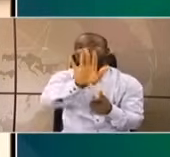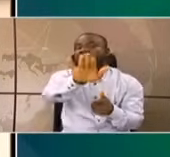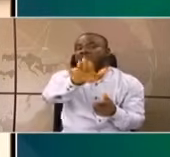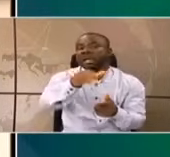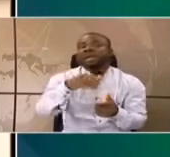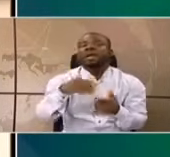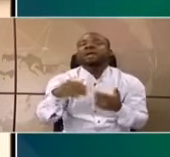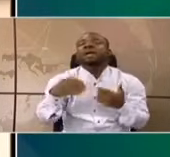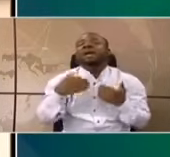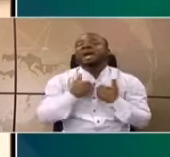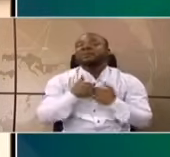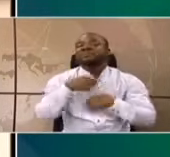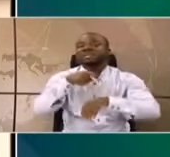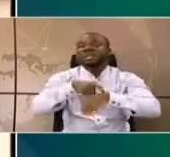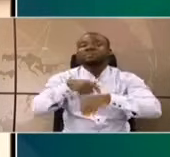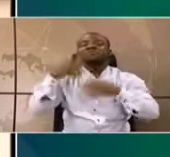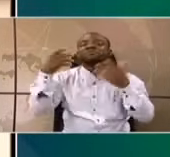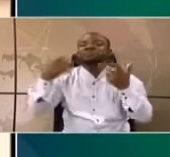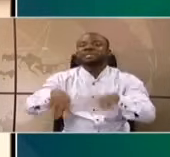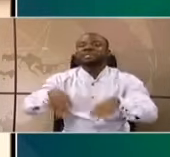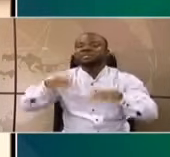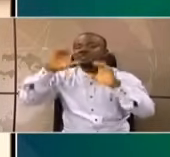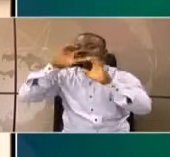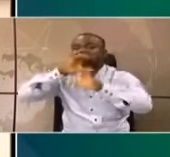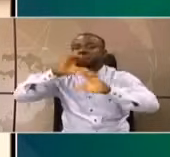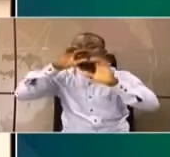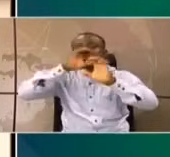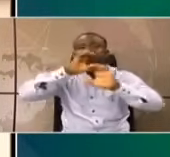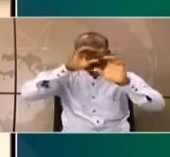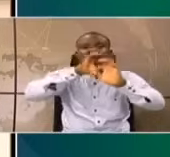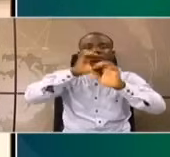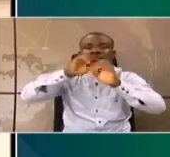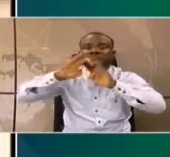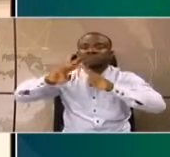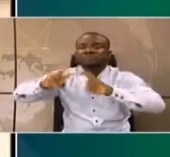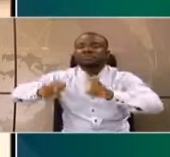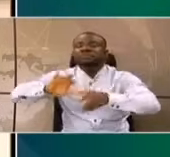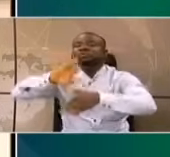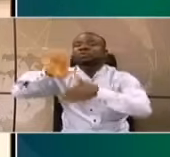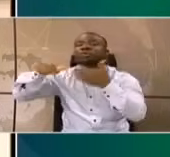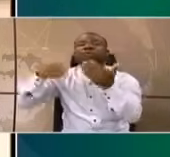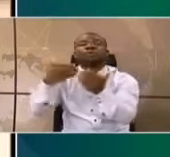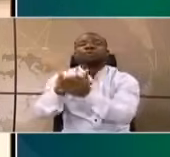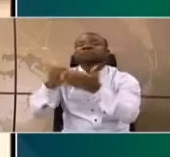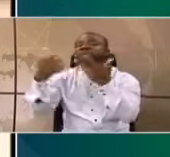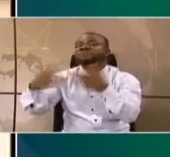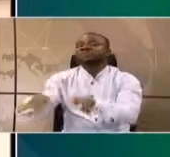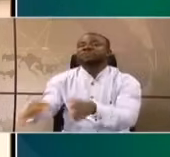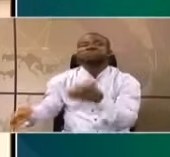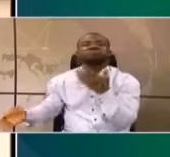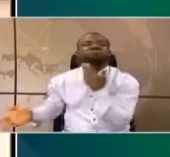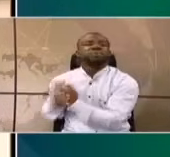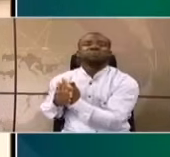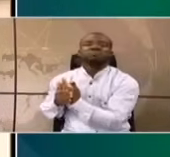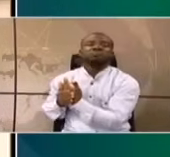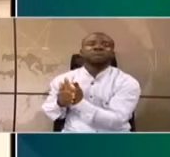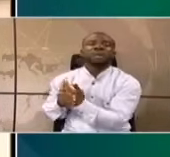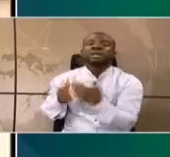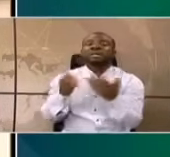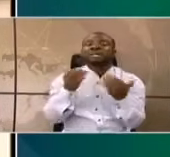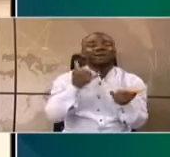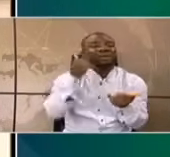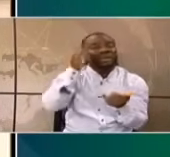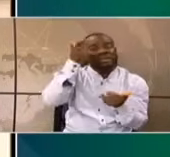daje. I said you mean in area. Now, abai say or stop it,